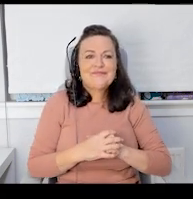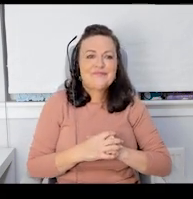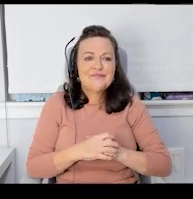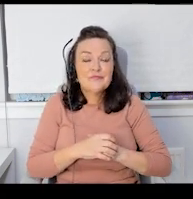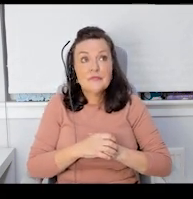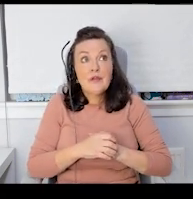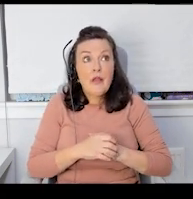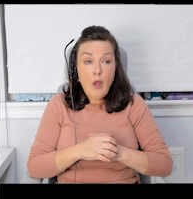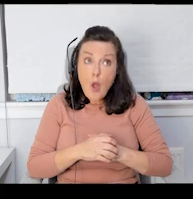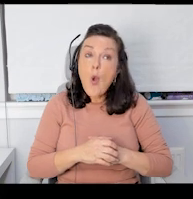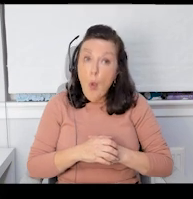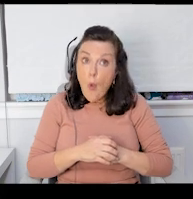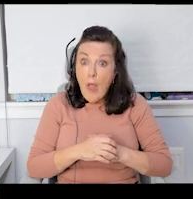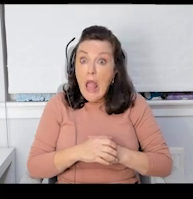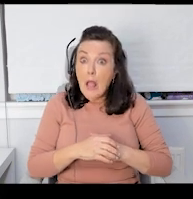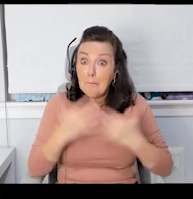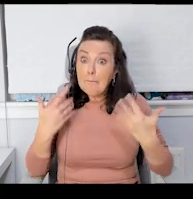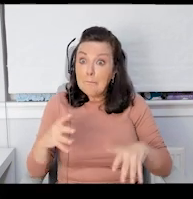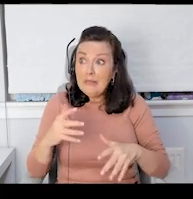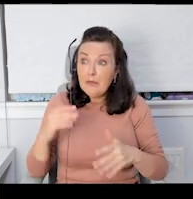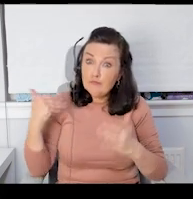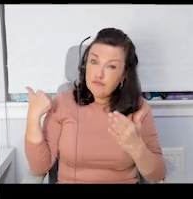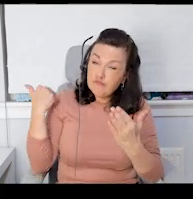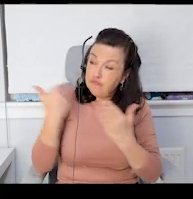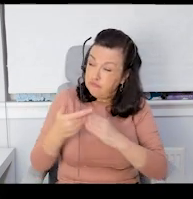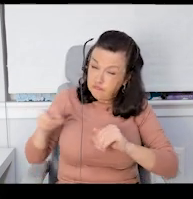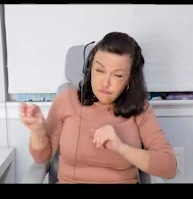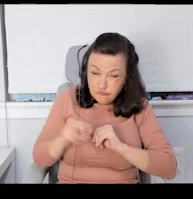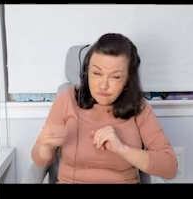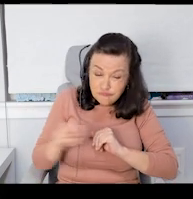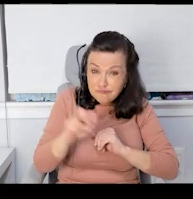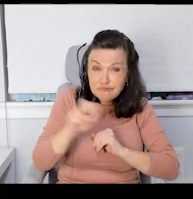Well, it's actually been quite a long journey. Since